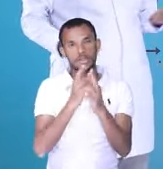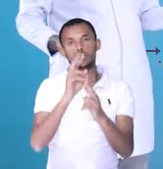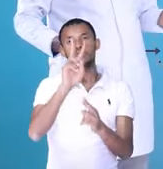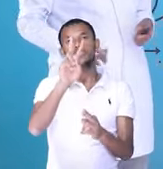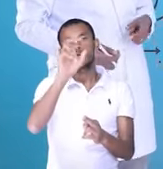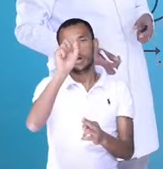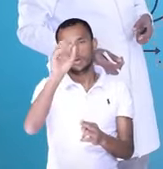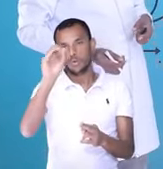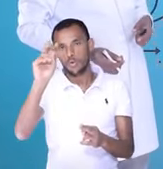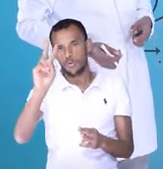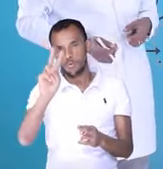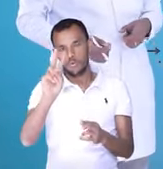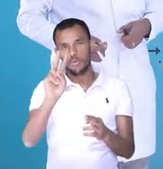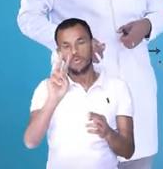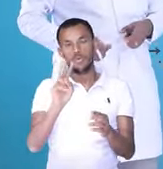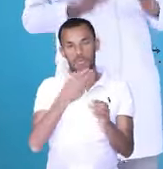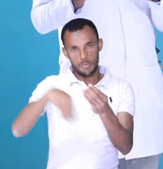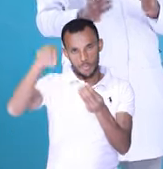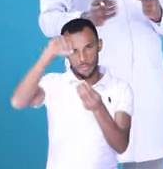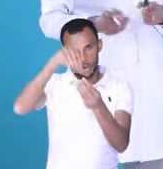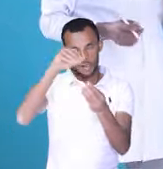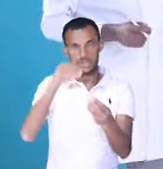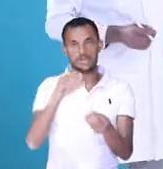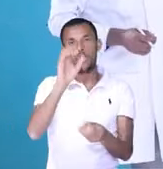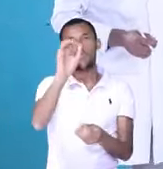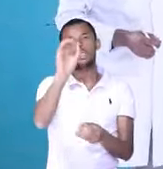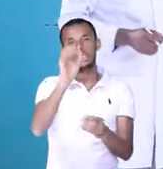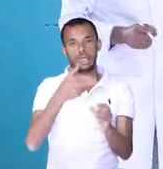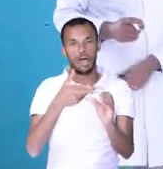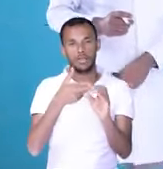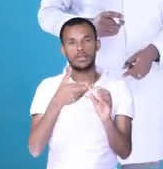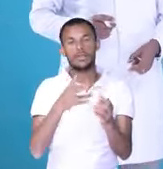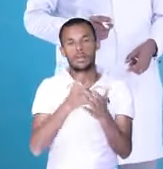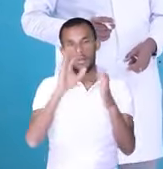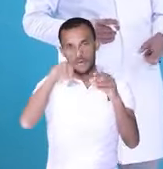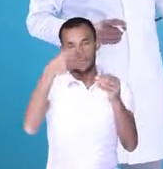2SO2 or sulfur dioxide gas plus oxygen gas, it gives